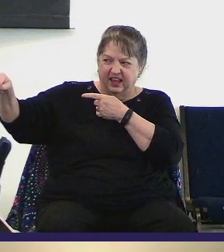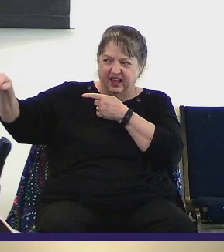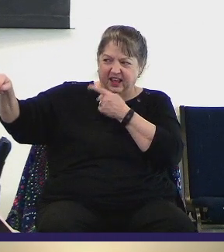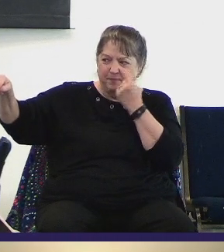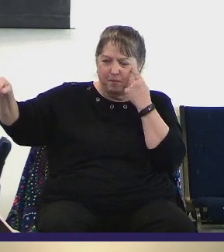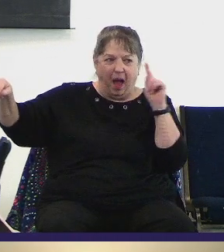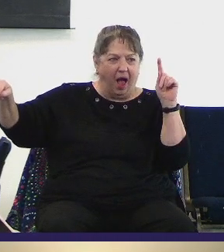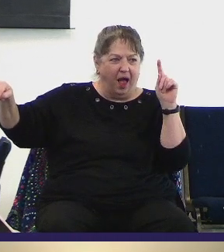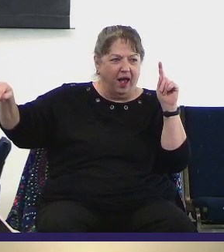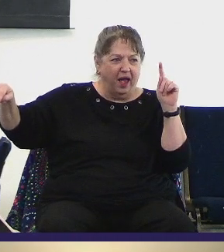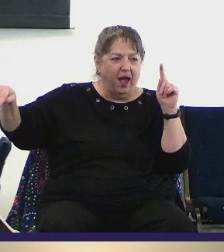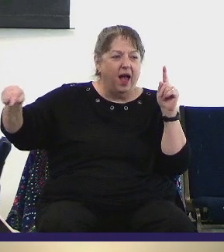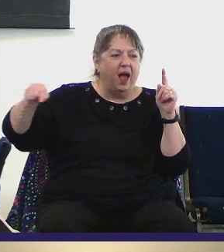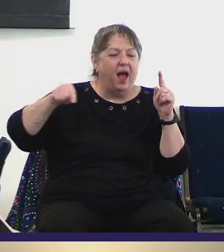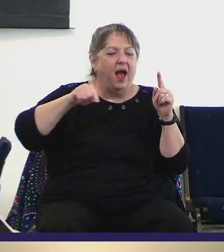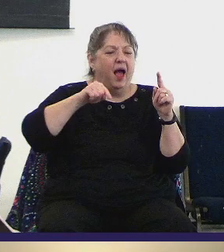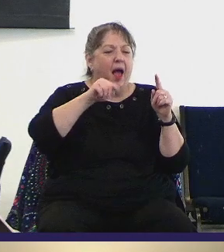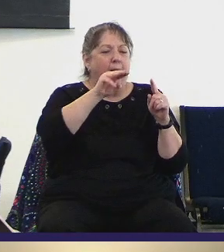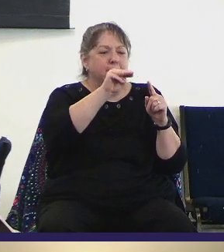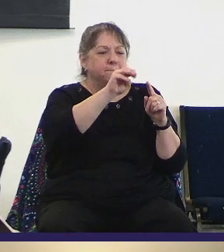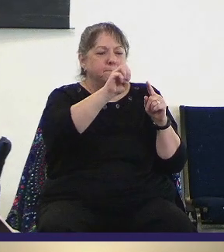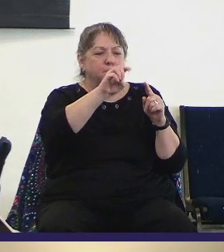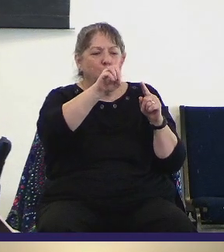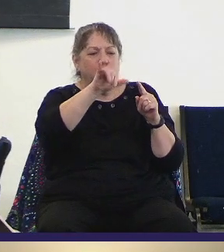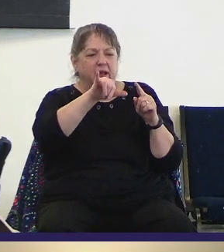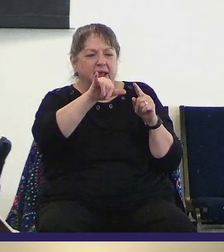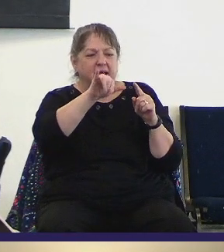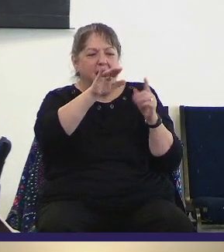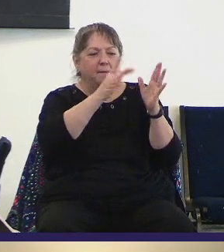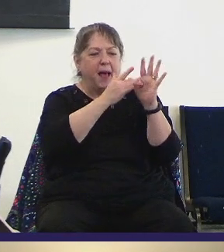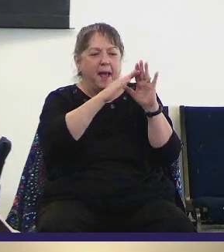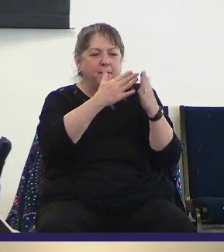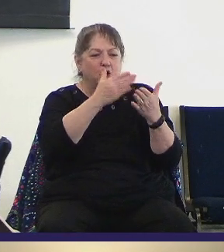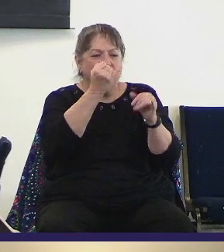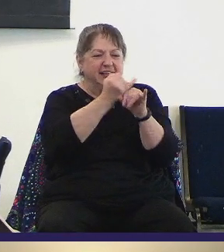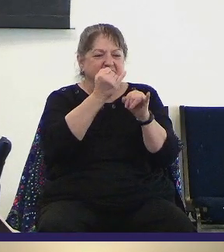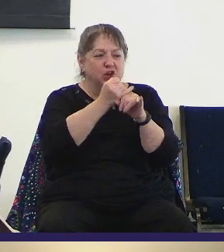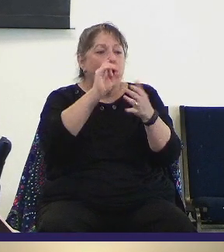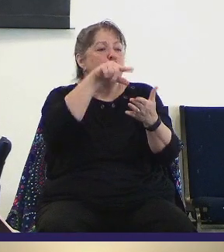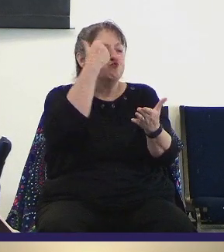He's graduated from Moody Bible Institute. And